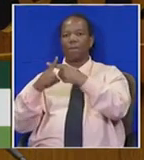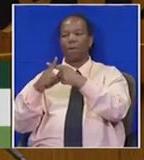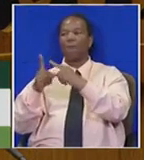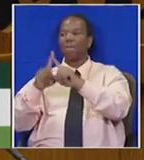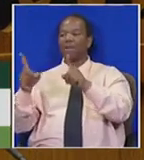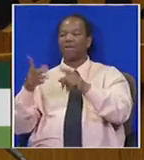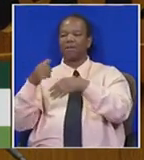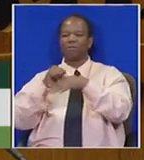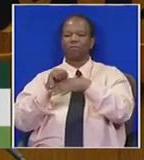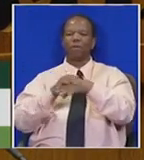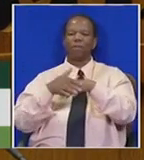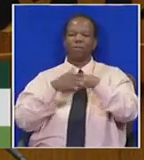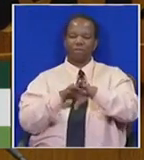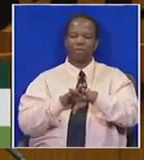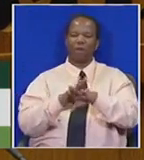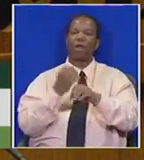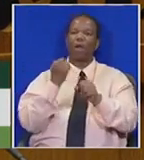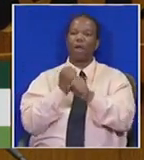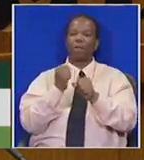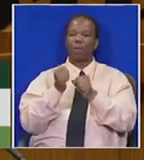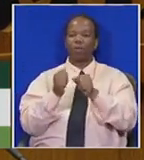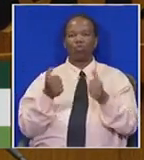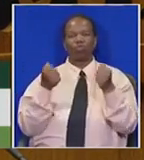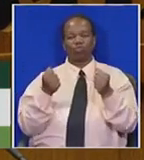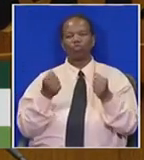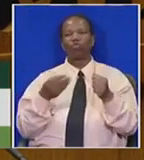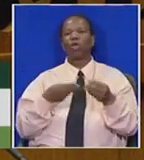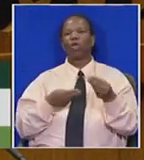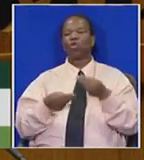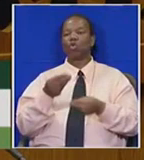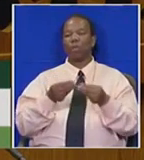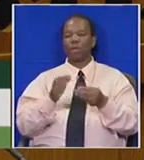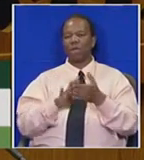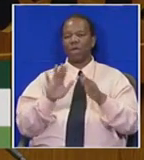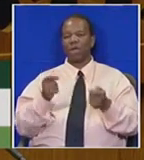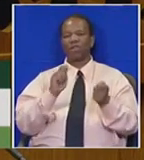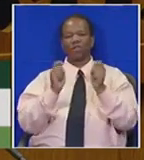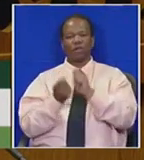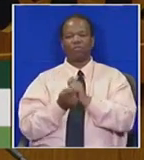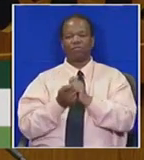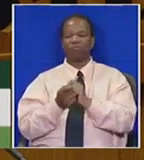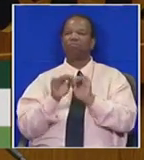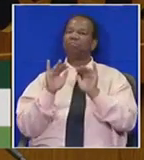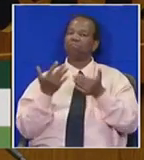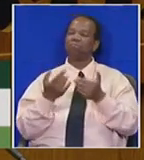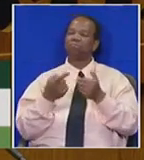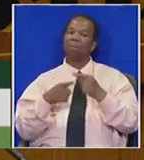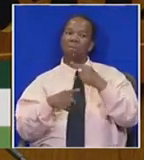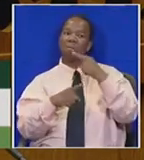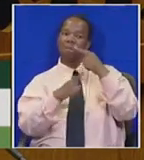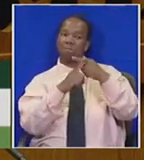more employment, a stronger economy, and deeper transformation. There are positive signs of a